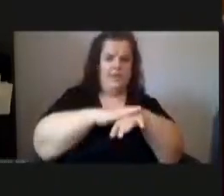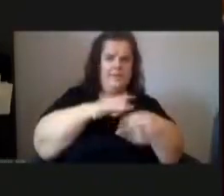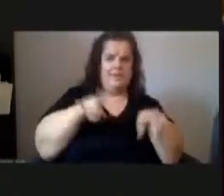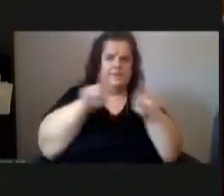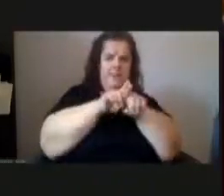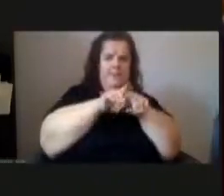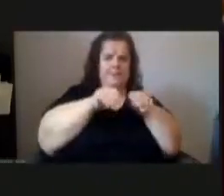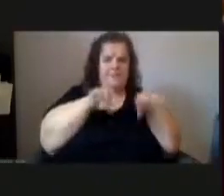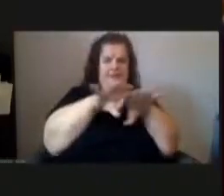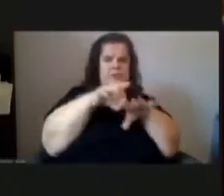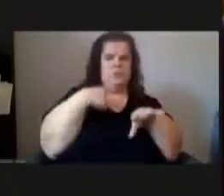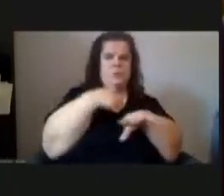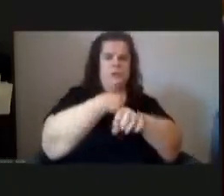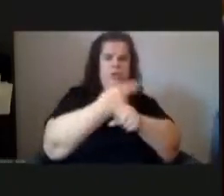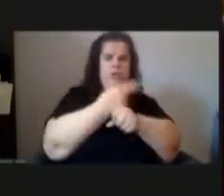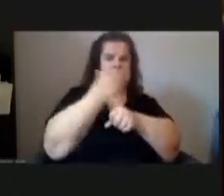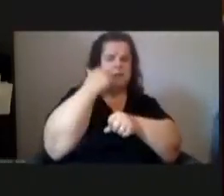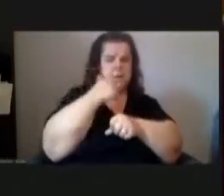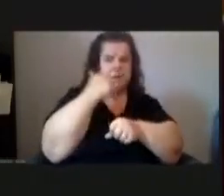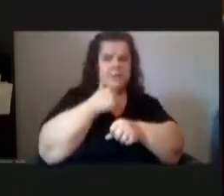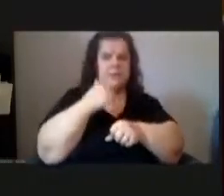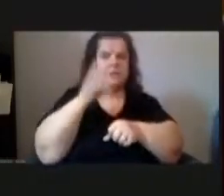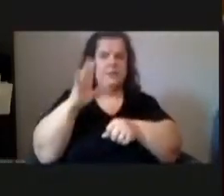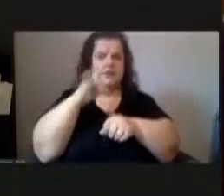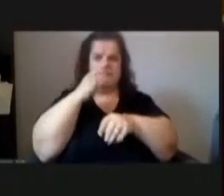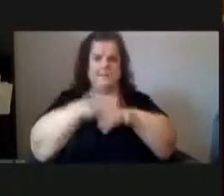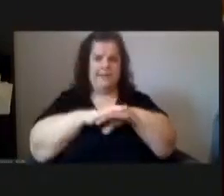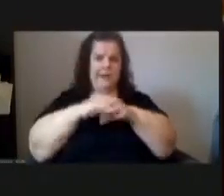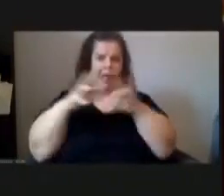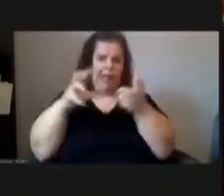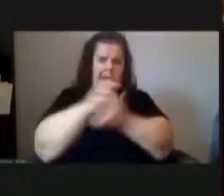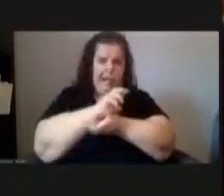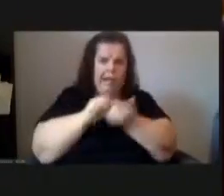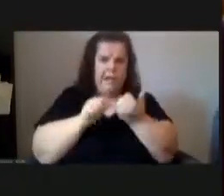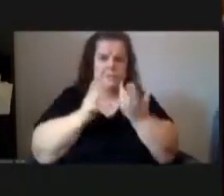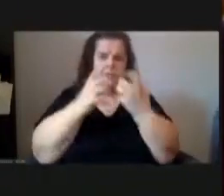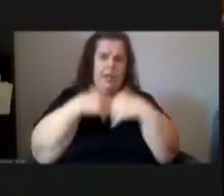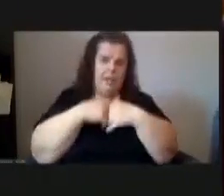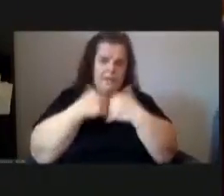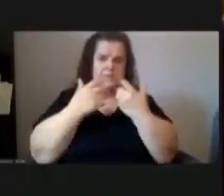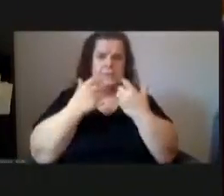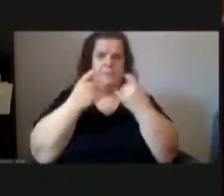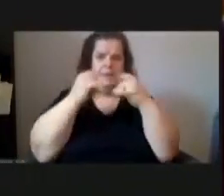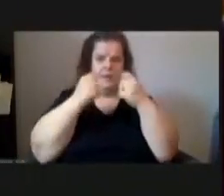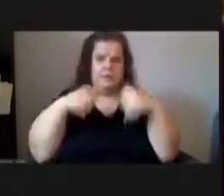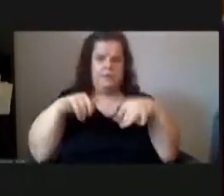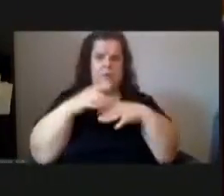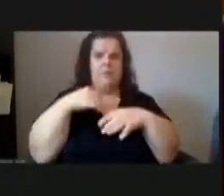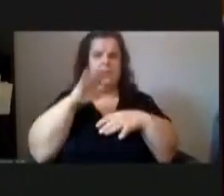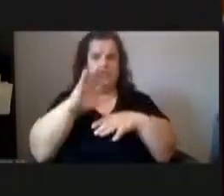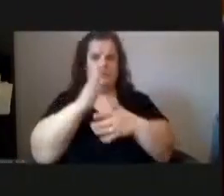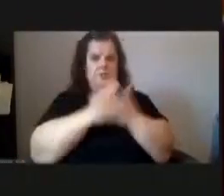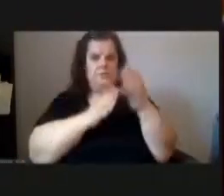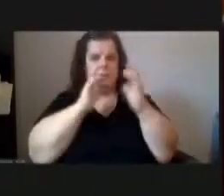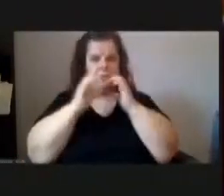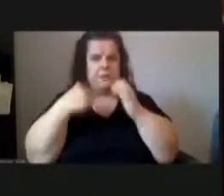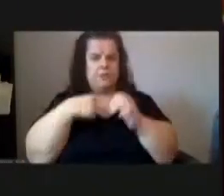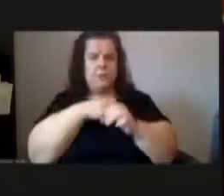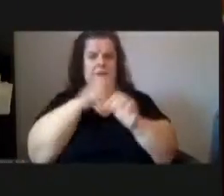use every day and our kids are going down on a dilapidated playground so i think it's some conversations that we have to have in general